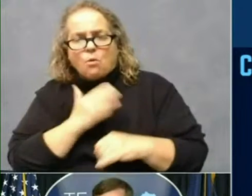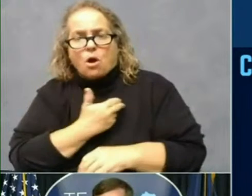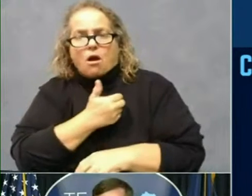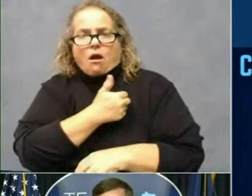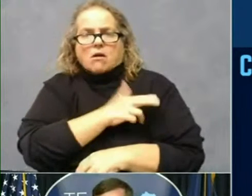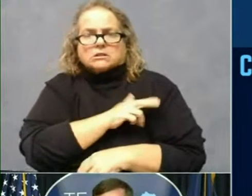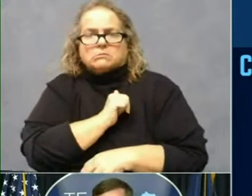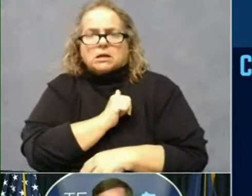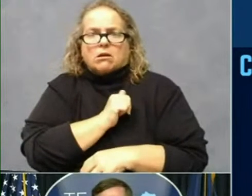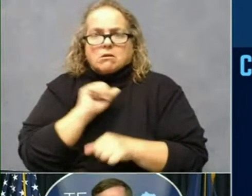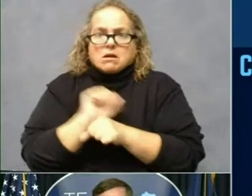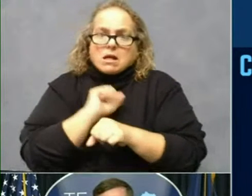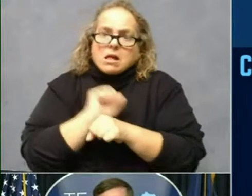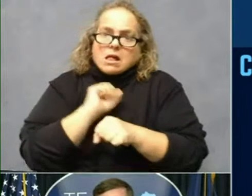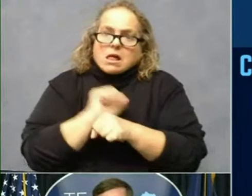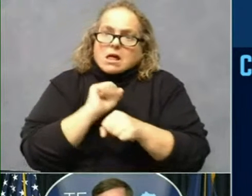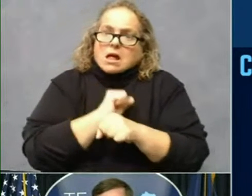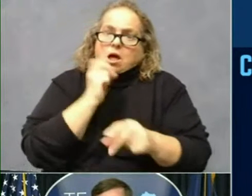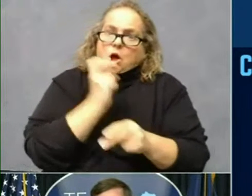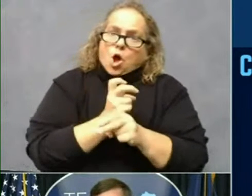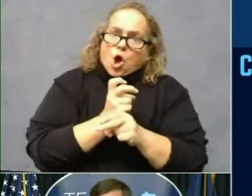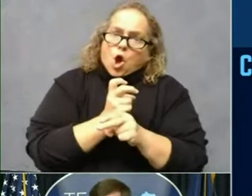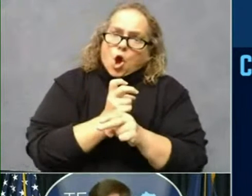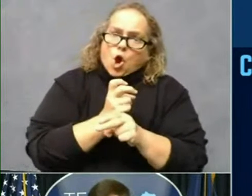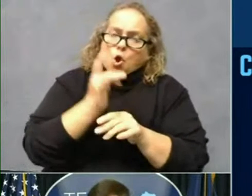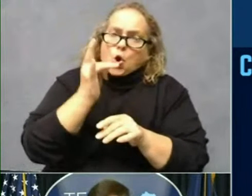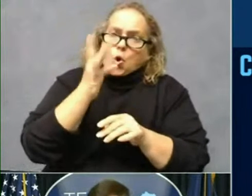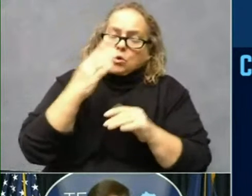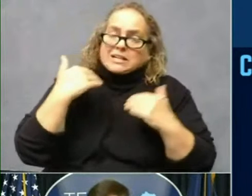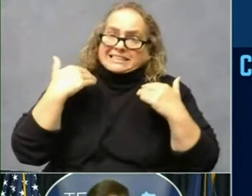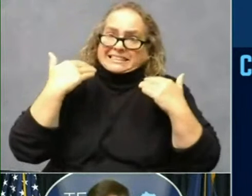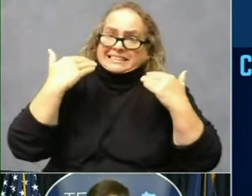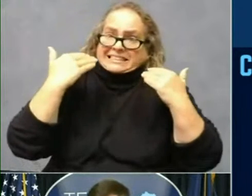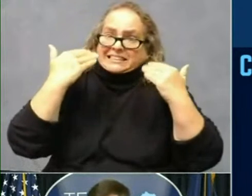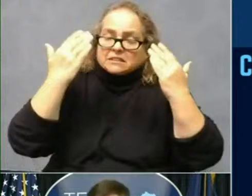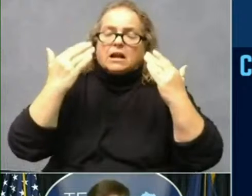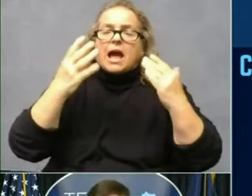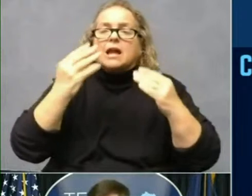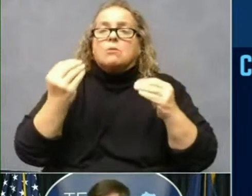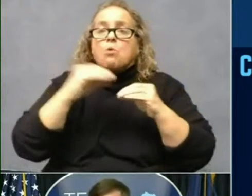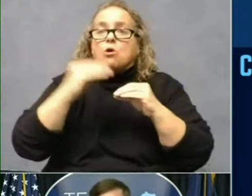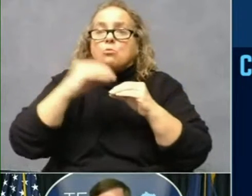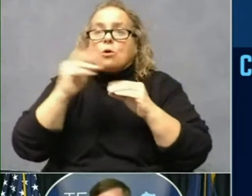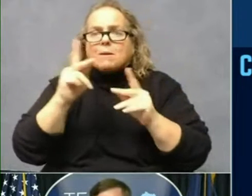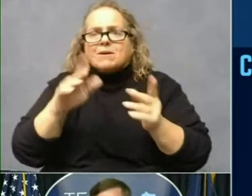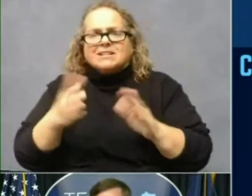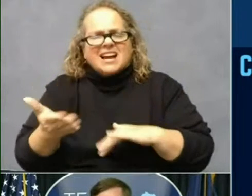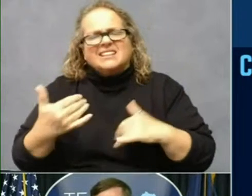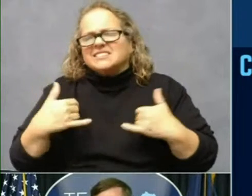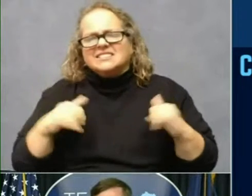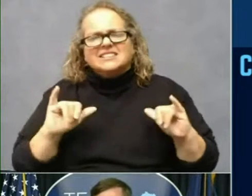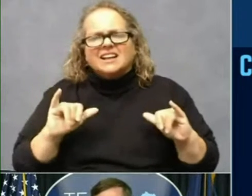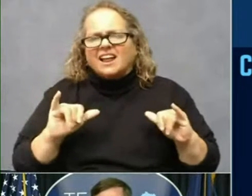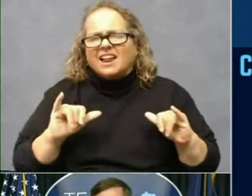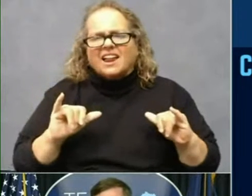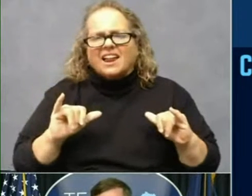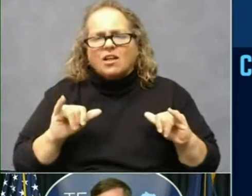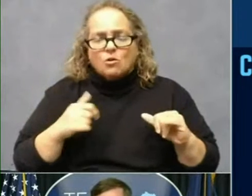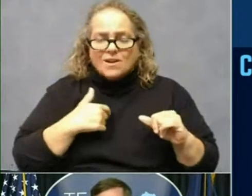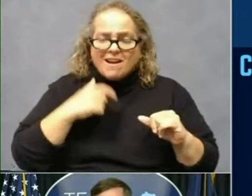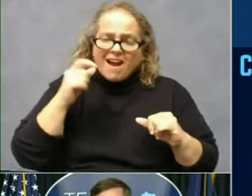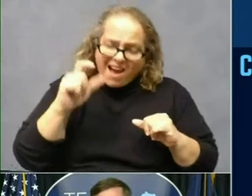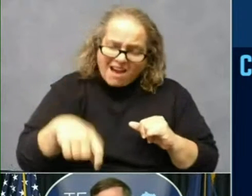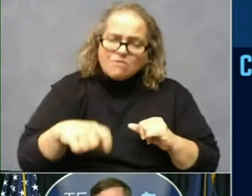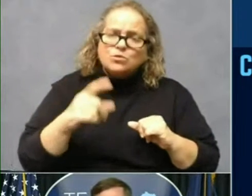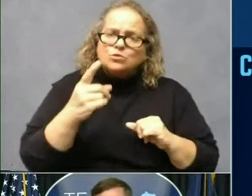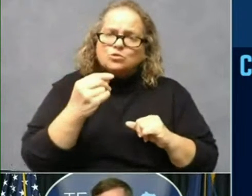too many people. But we have to stop this exponential growth, and we're at least seeing some early signs that the steps we are taking